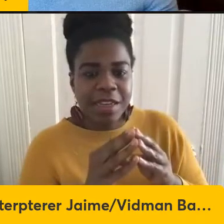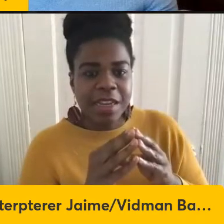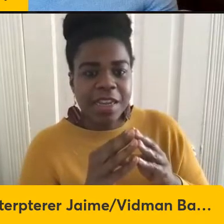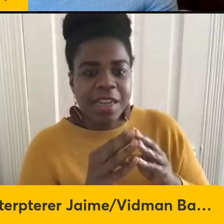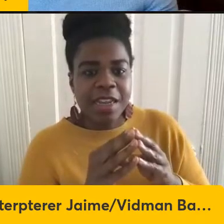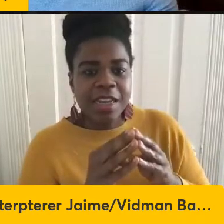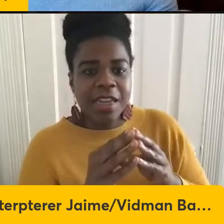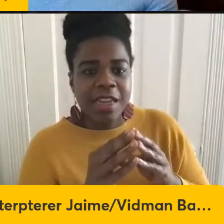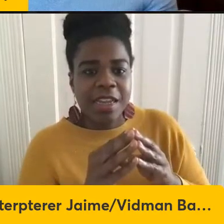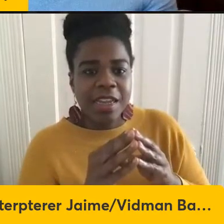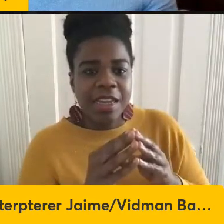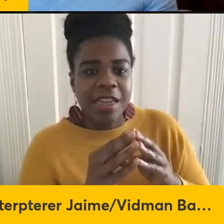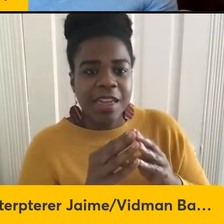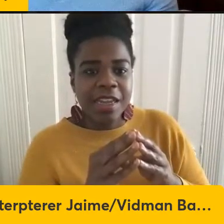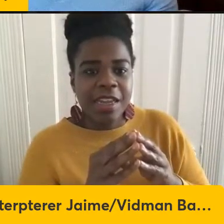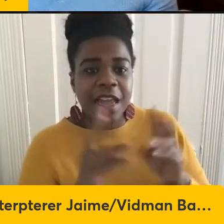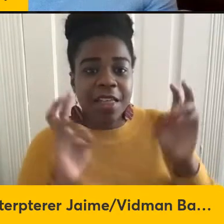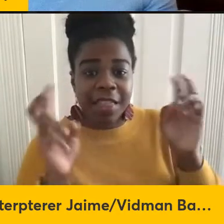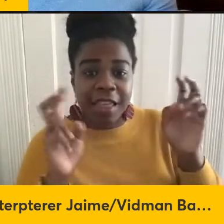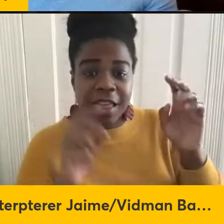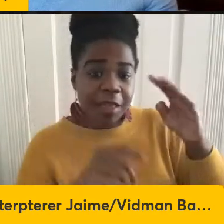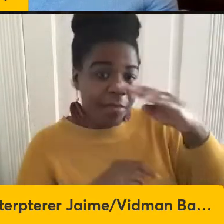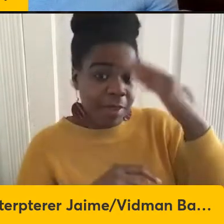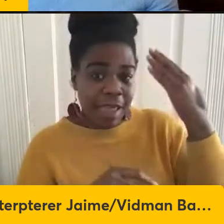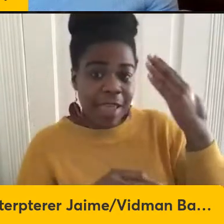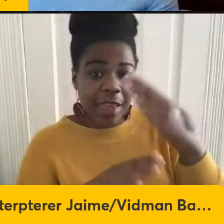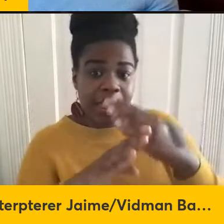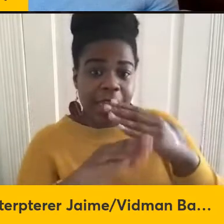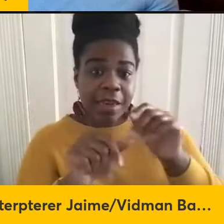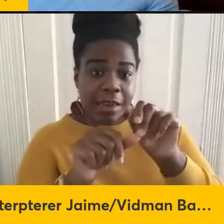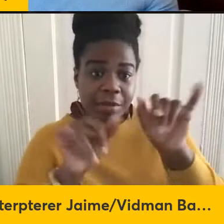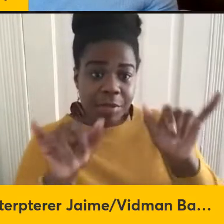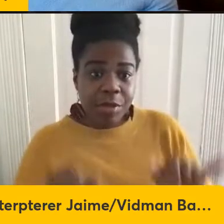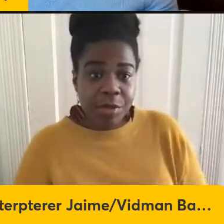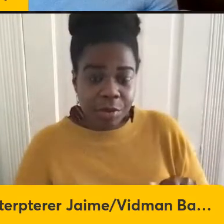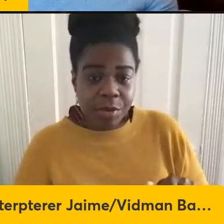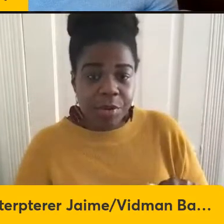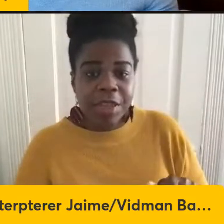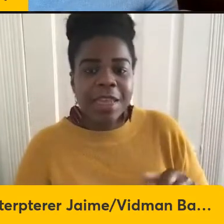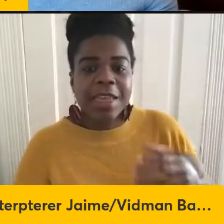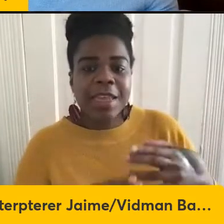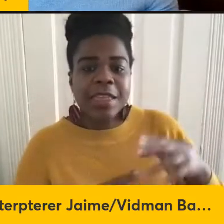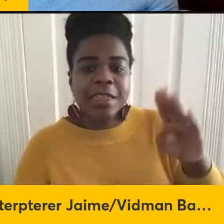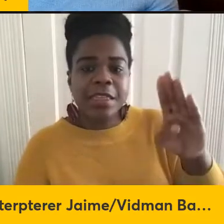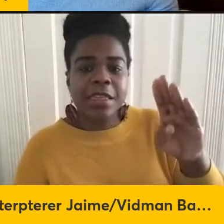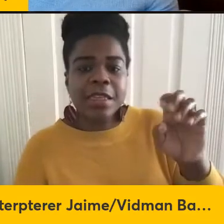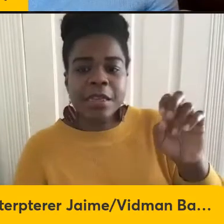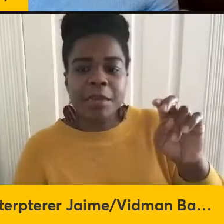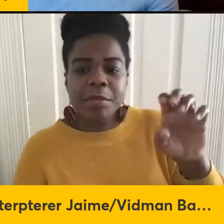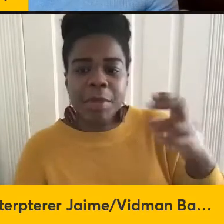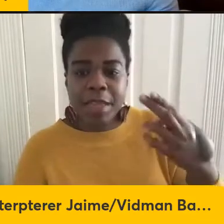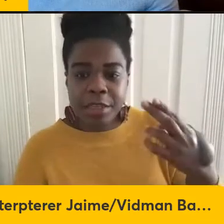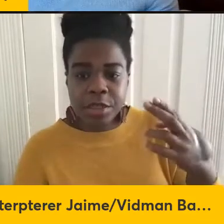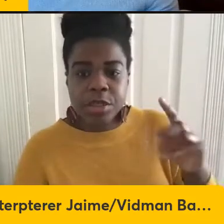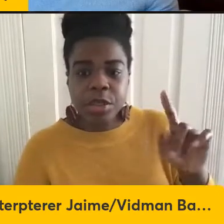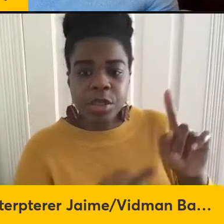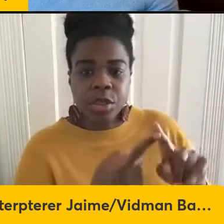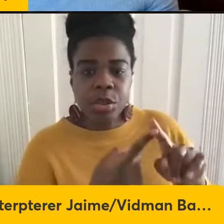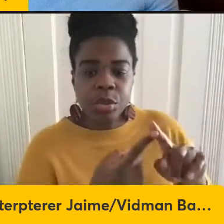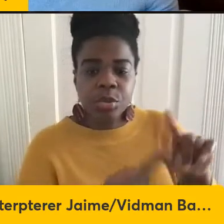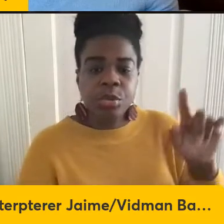theme of our Black in Immuno Week is bench to bedside, and so you guys have brought up